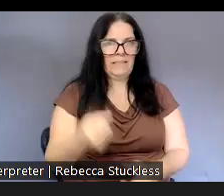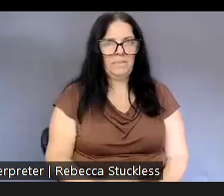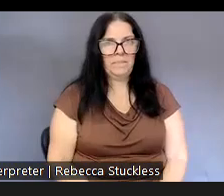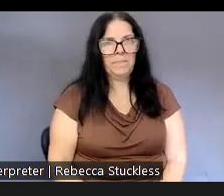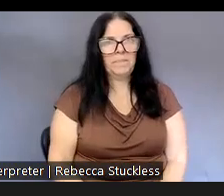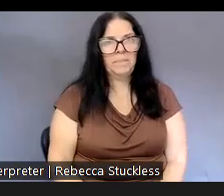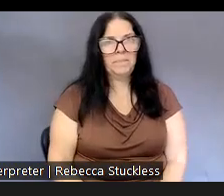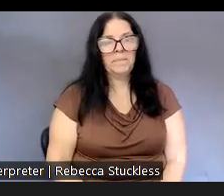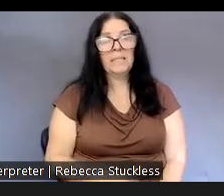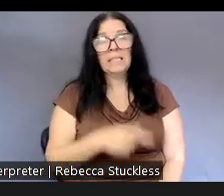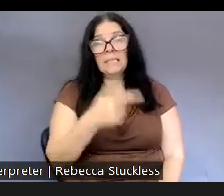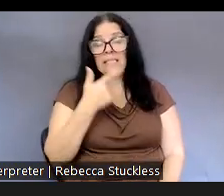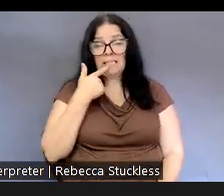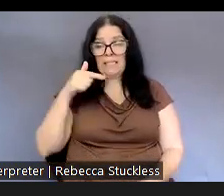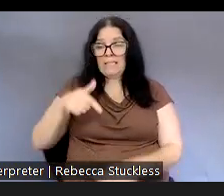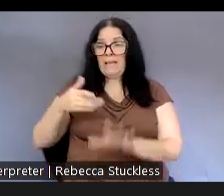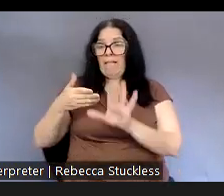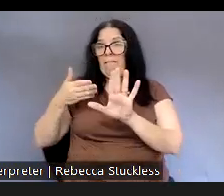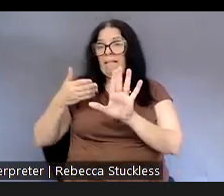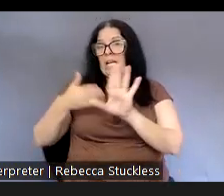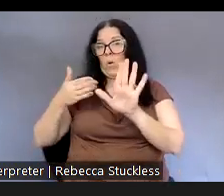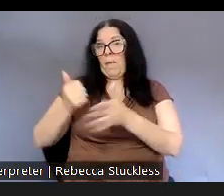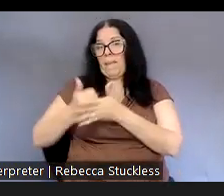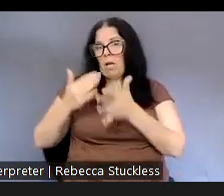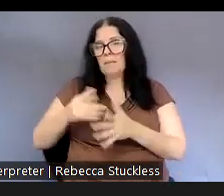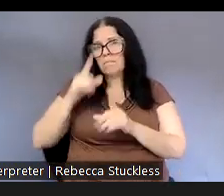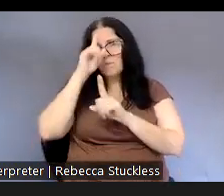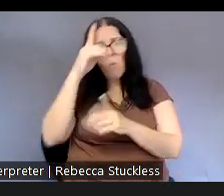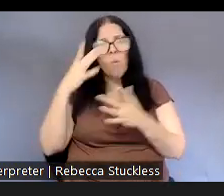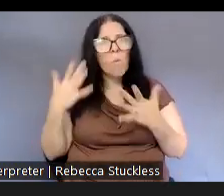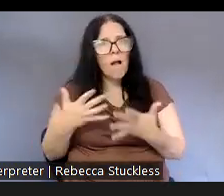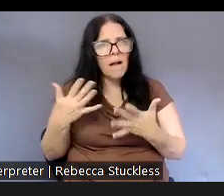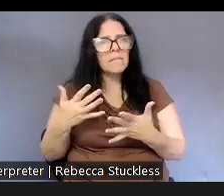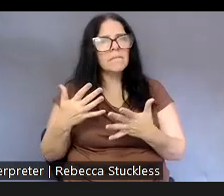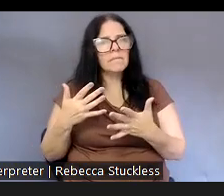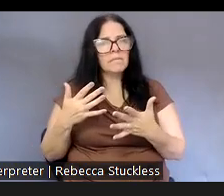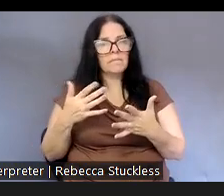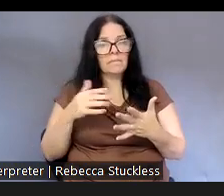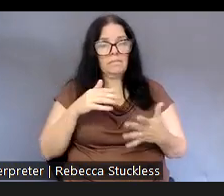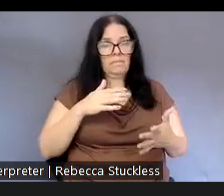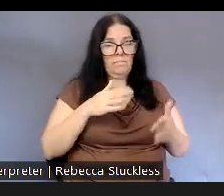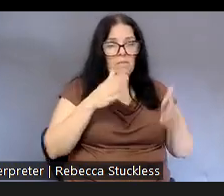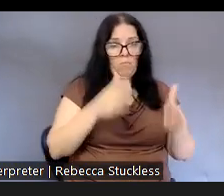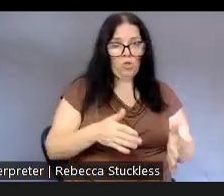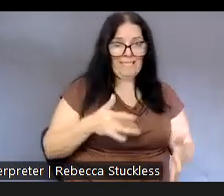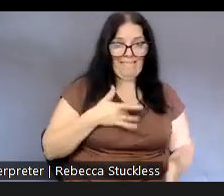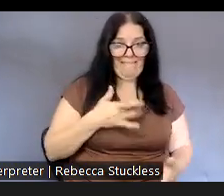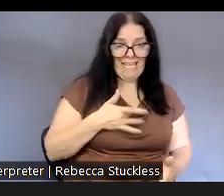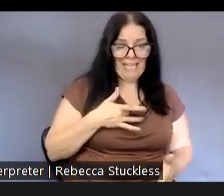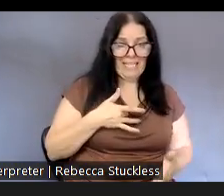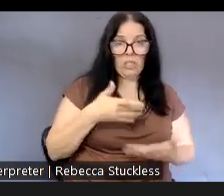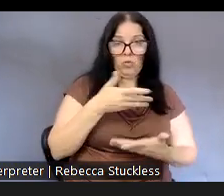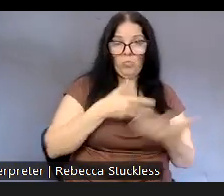He said the task of the psychotherapist is to bring about a reconciliation between individual feeling and social norms